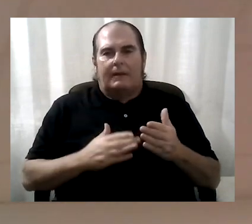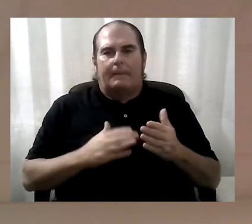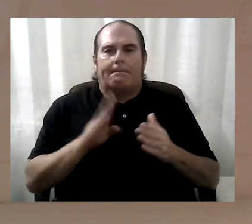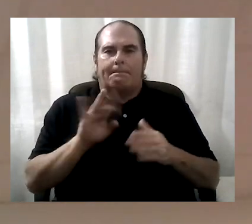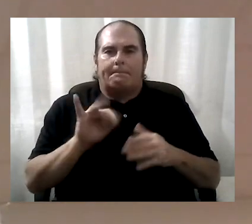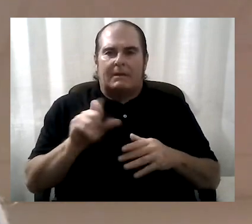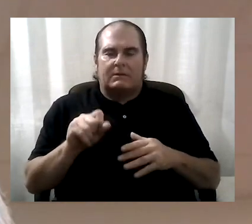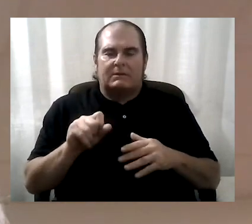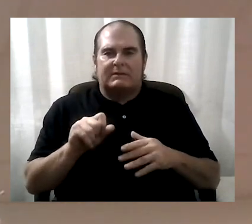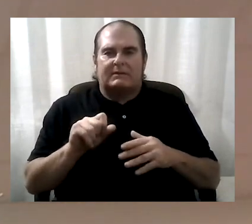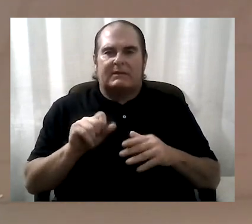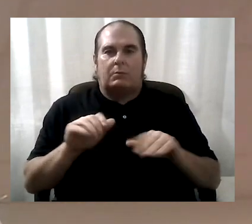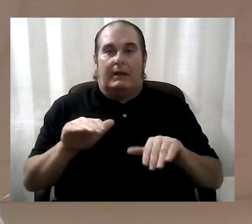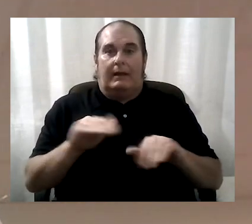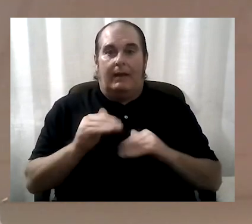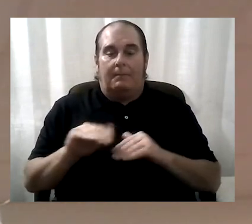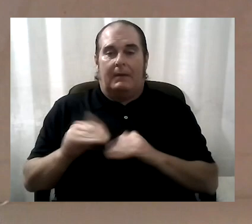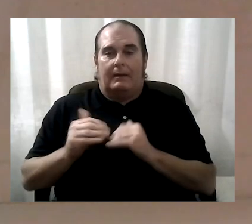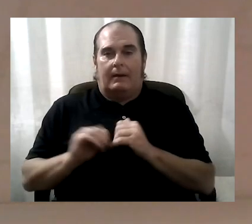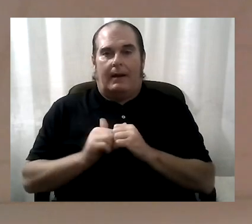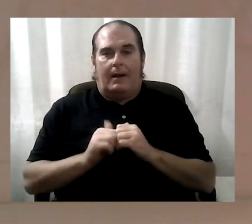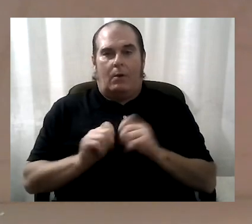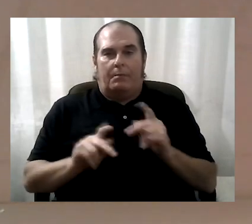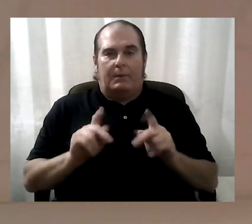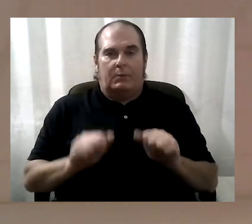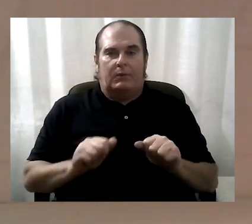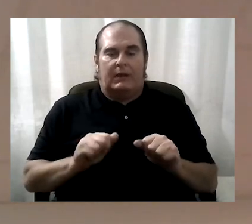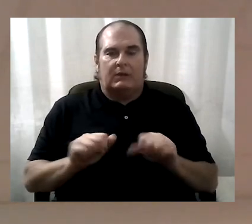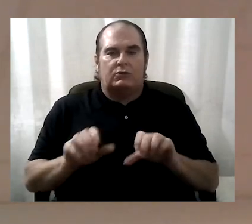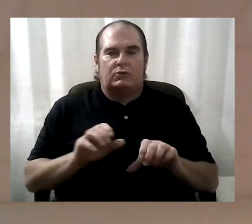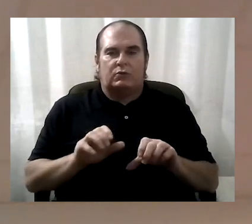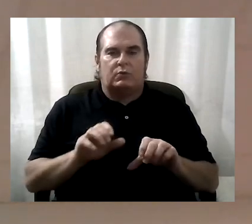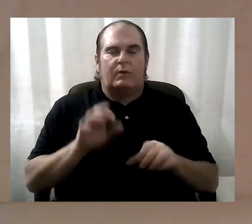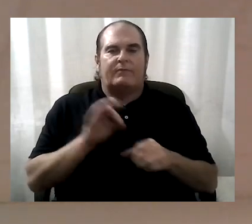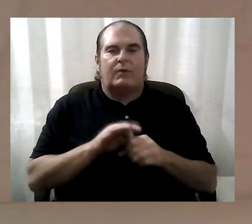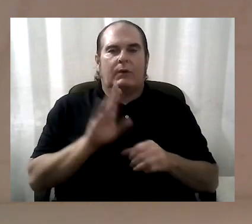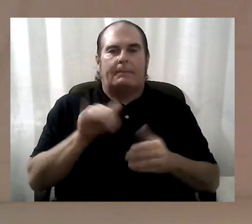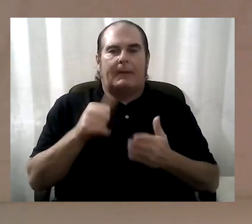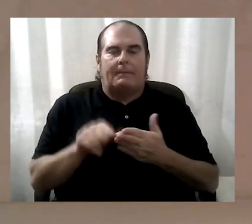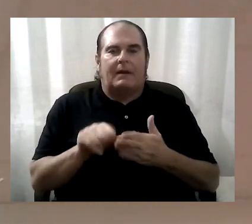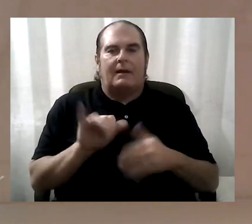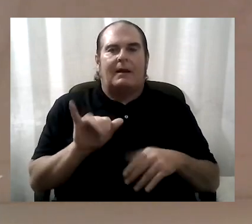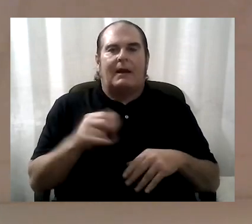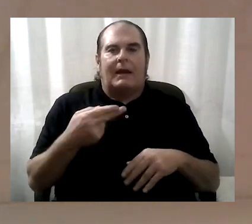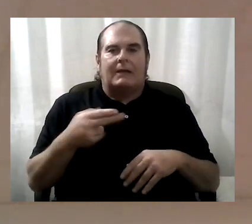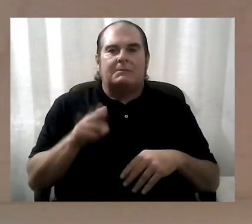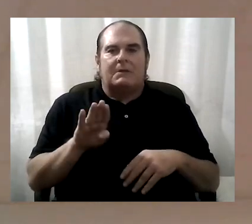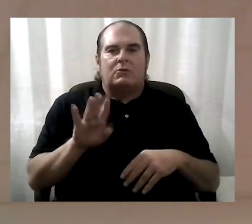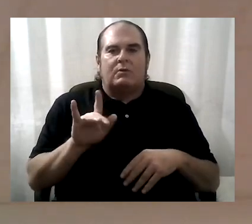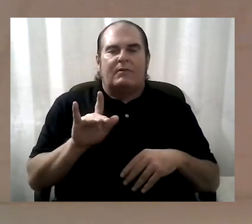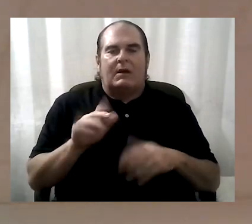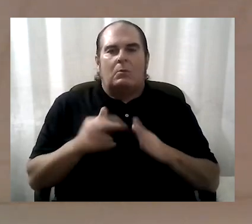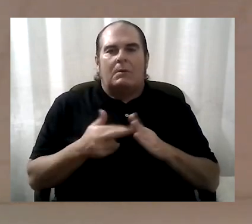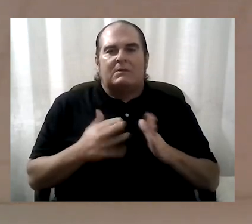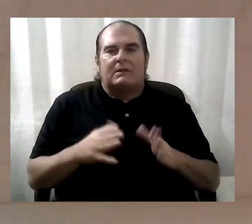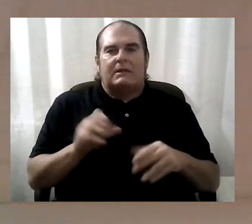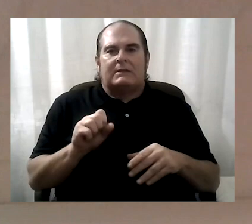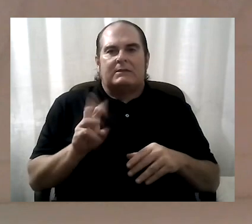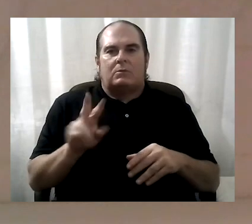can exercise voting by mail, such as House Bill 25 by Representative Swanson and House